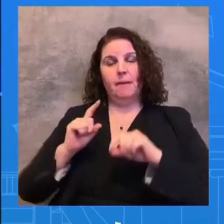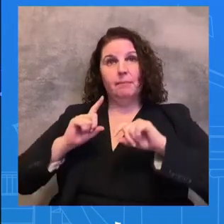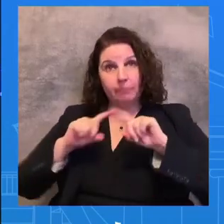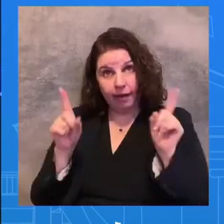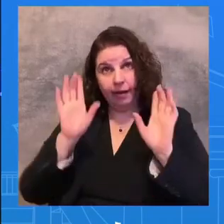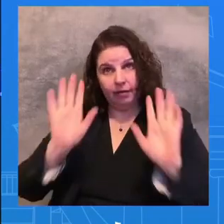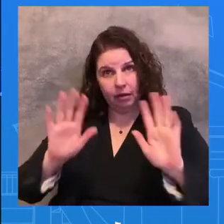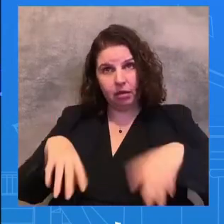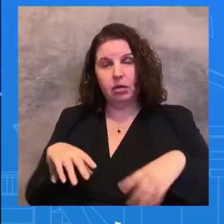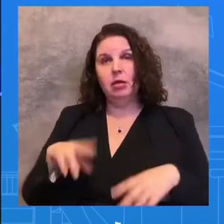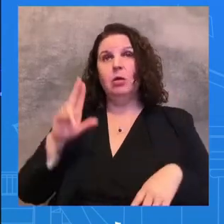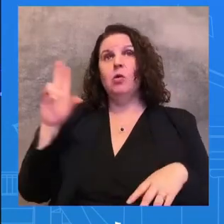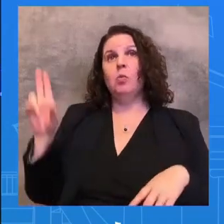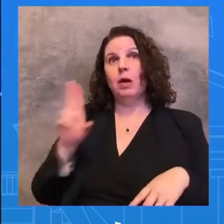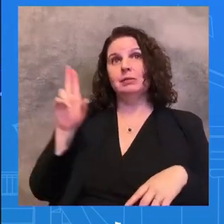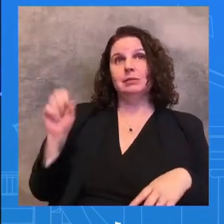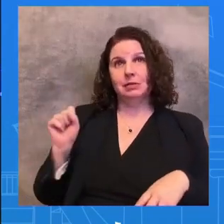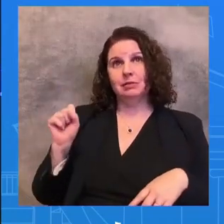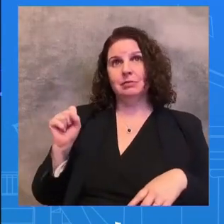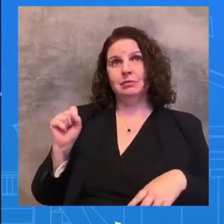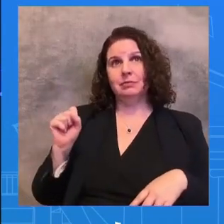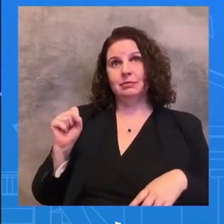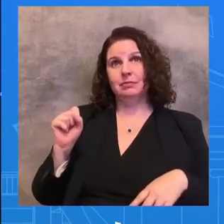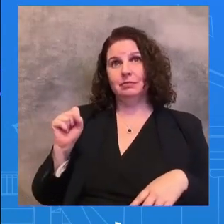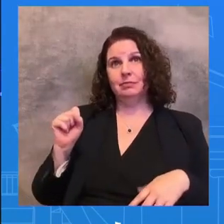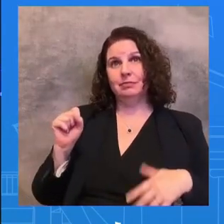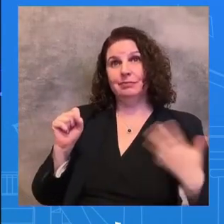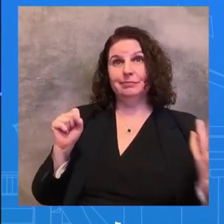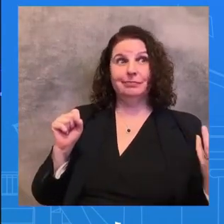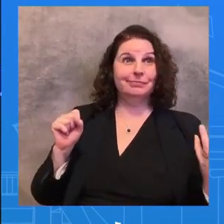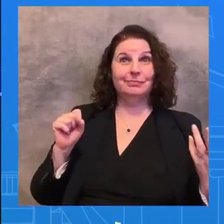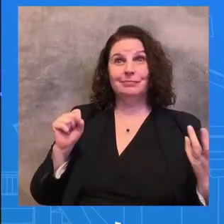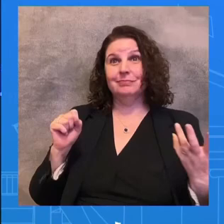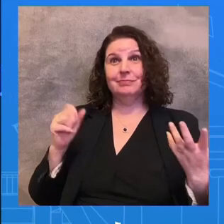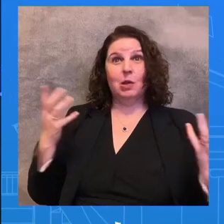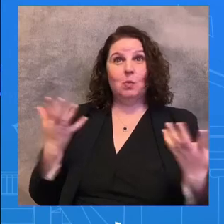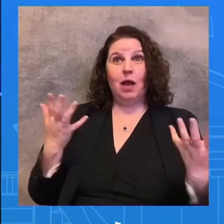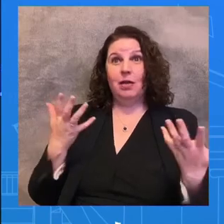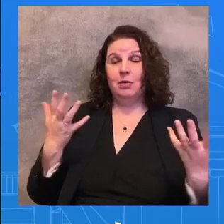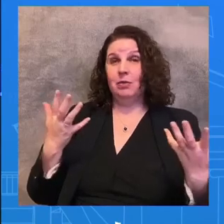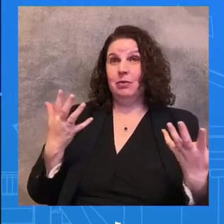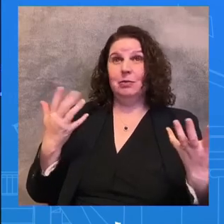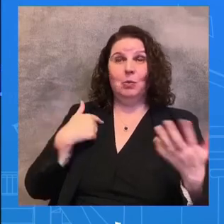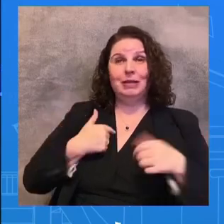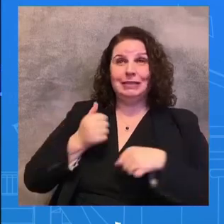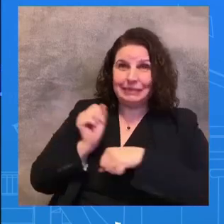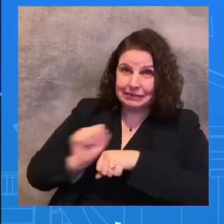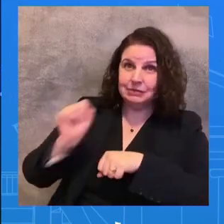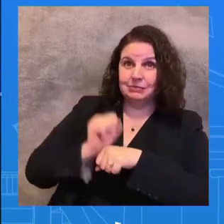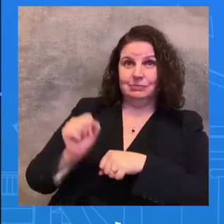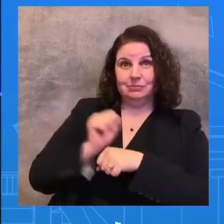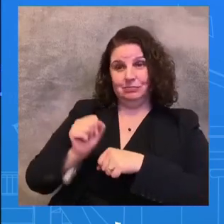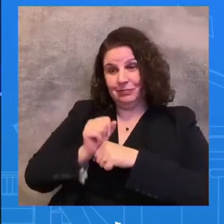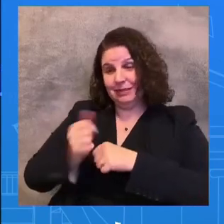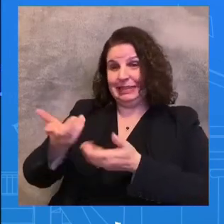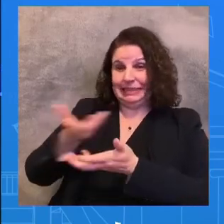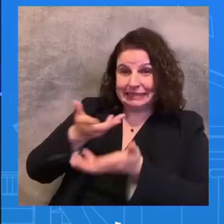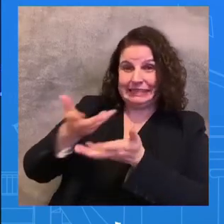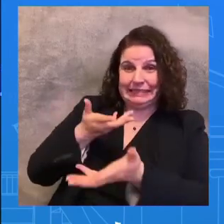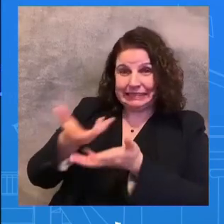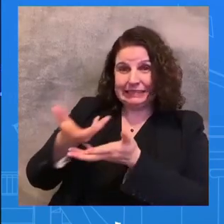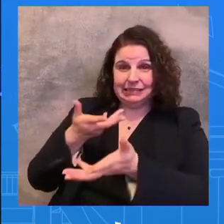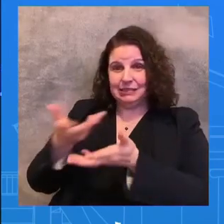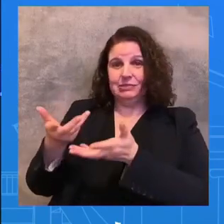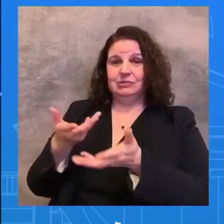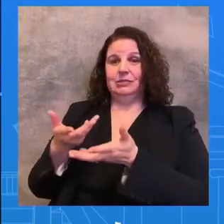through hard gumshoe diplomacy, led by the President, the Secretary of State,